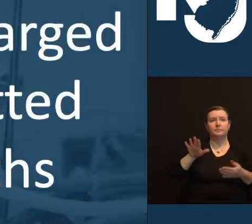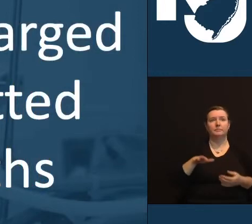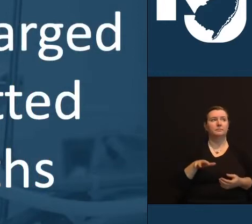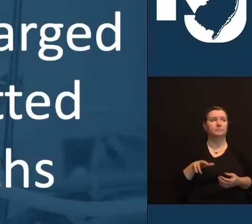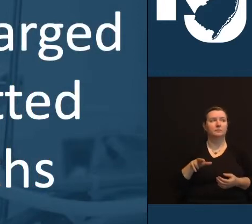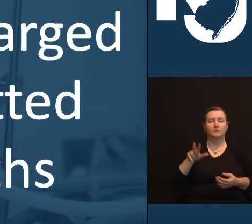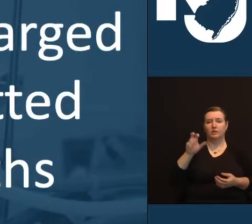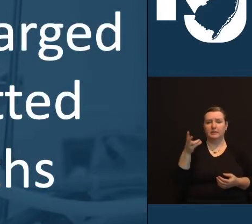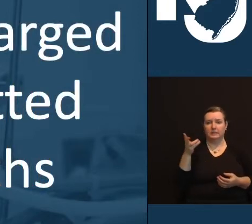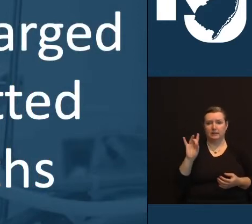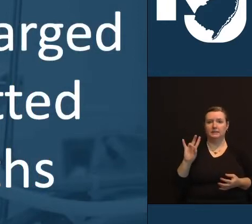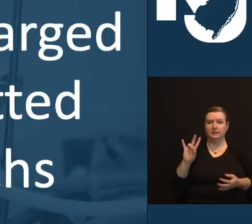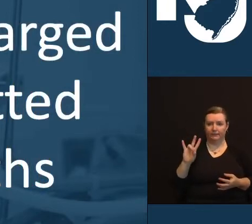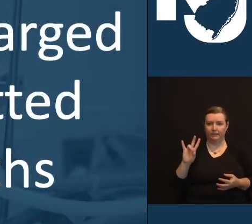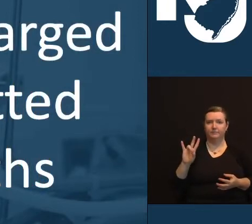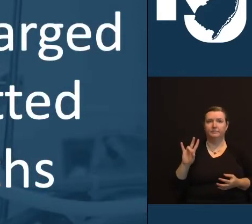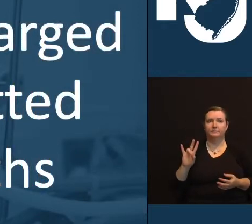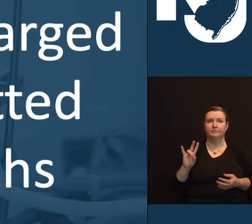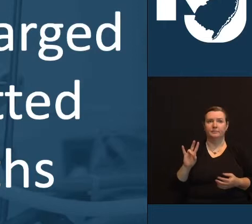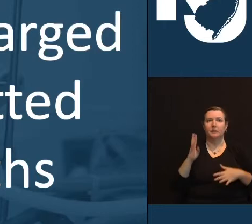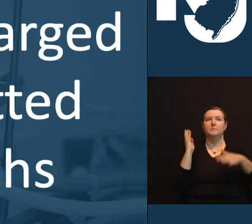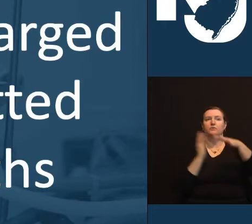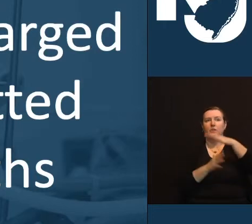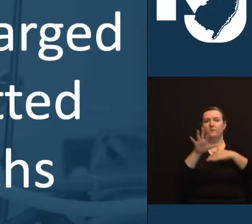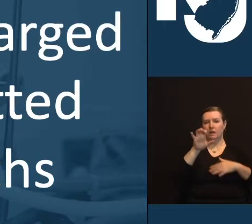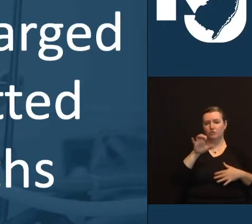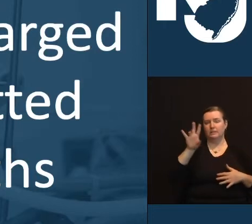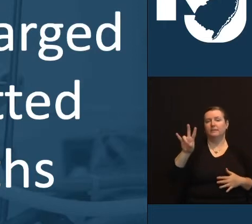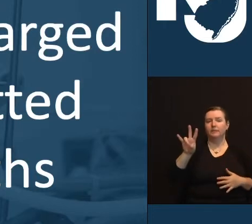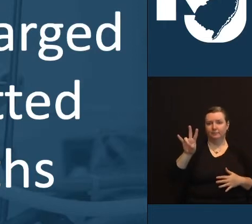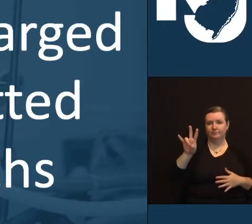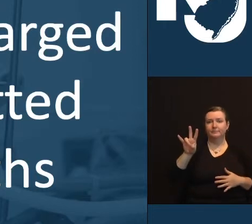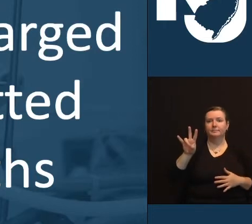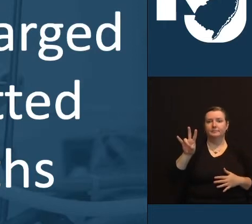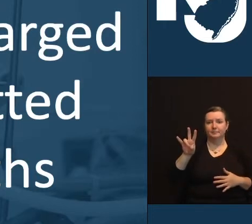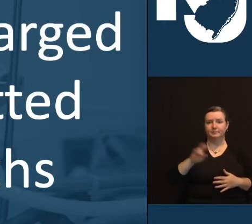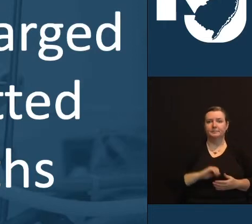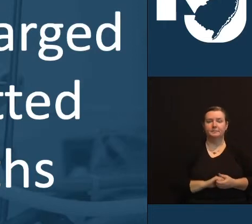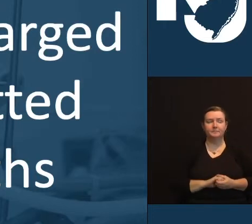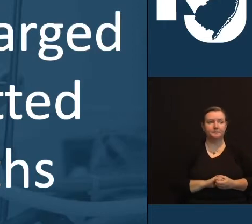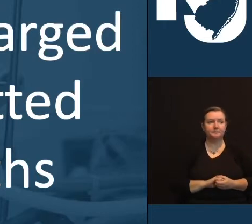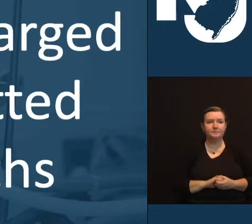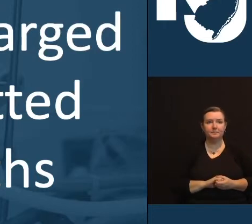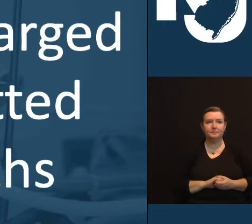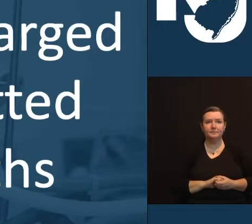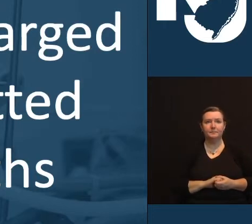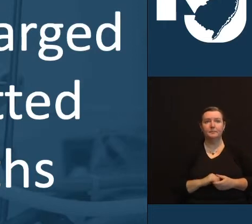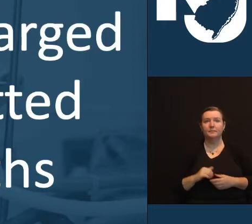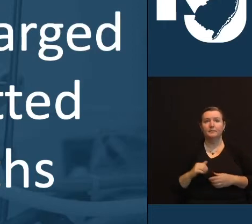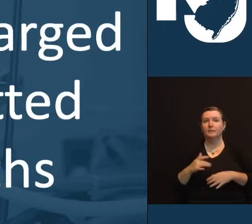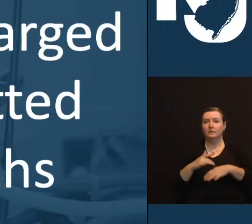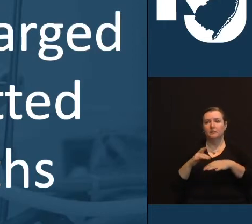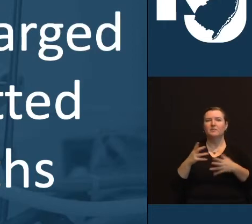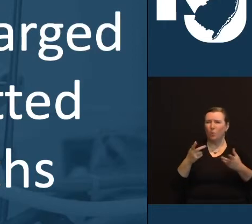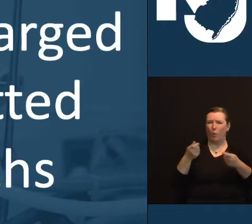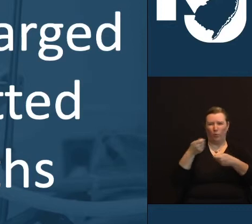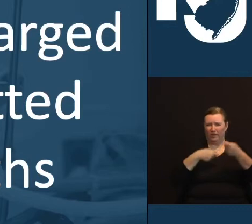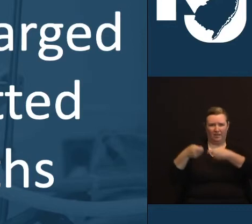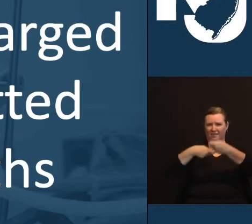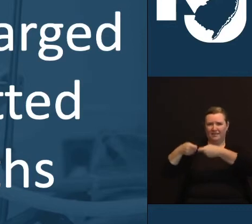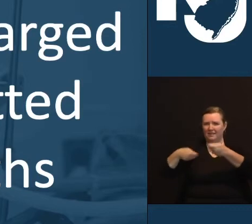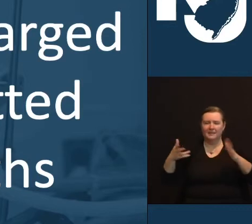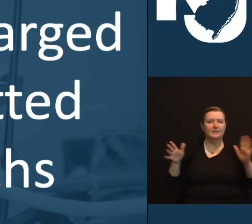another 507 COVID-positive residents were right there to fill those beds and were admitted. Sadly, and